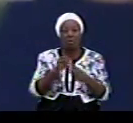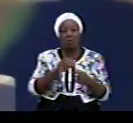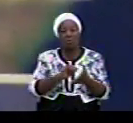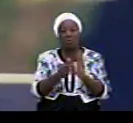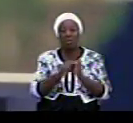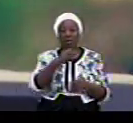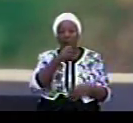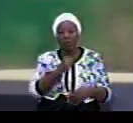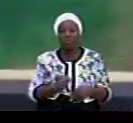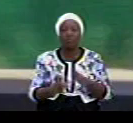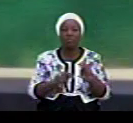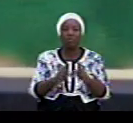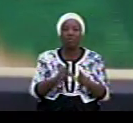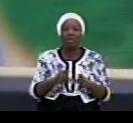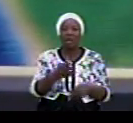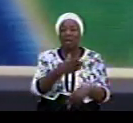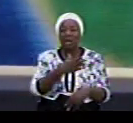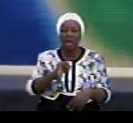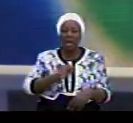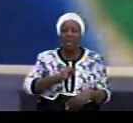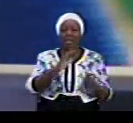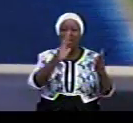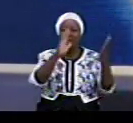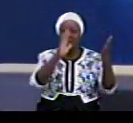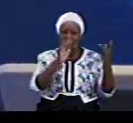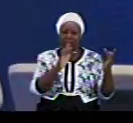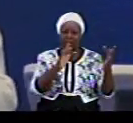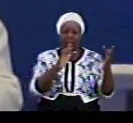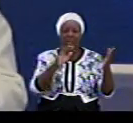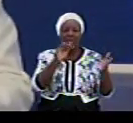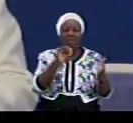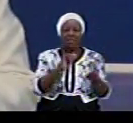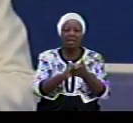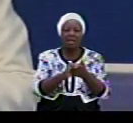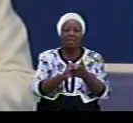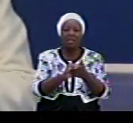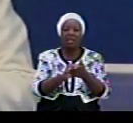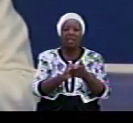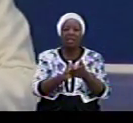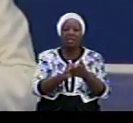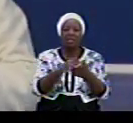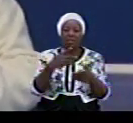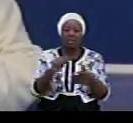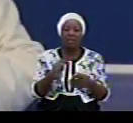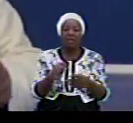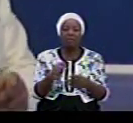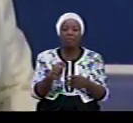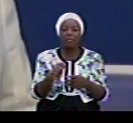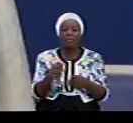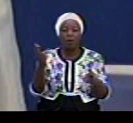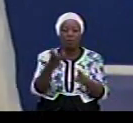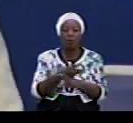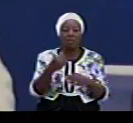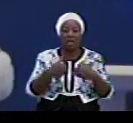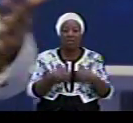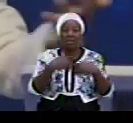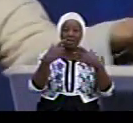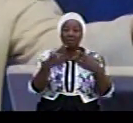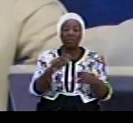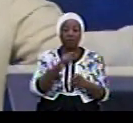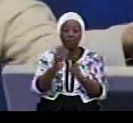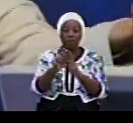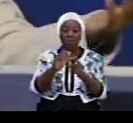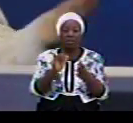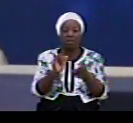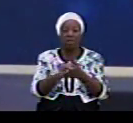And you expect that what had happened in the previous 5 days, this